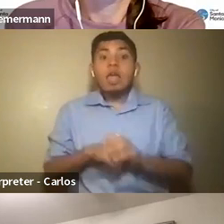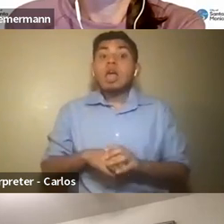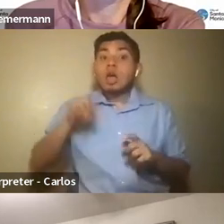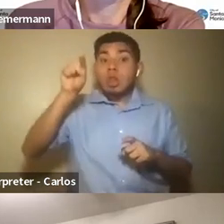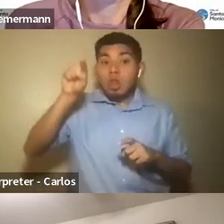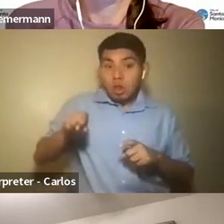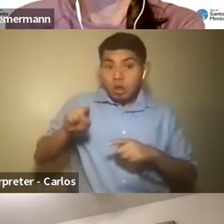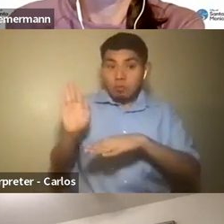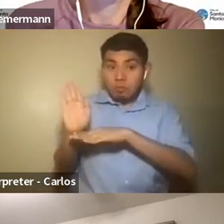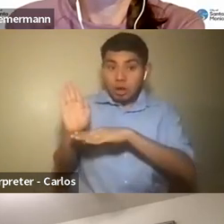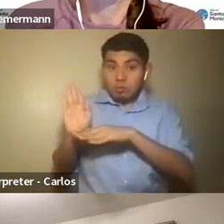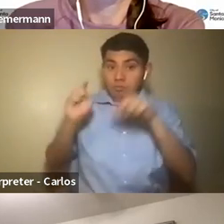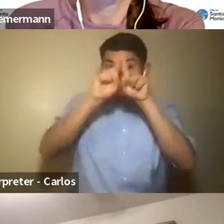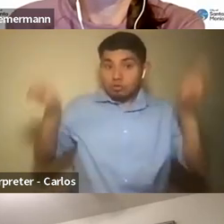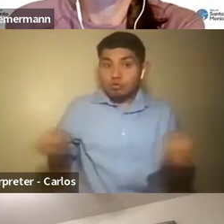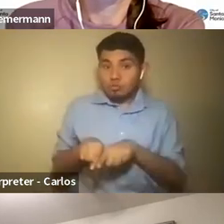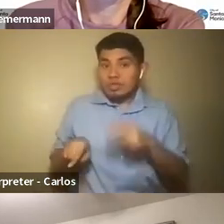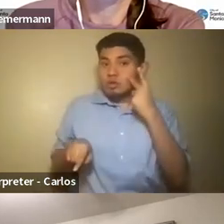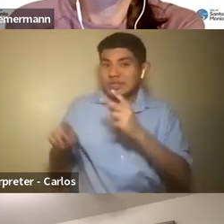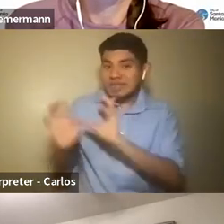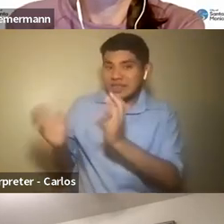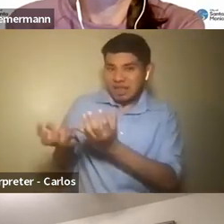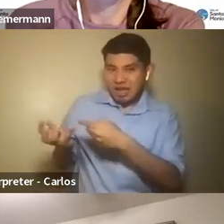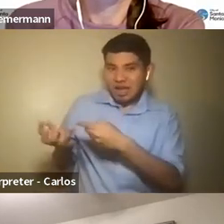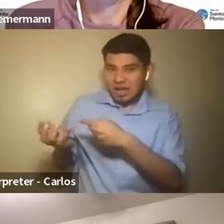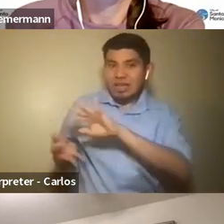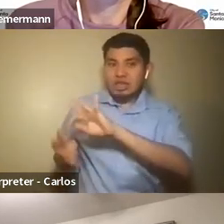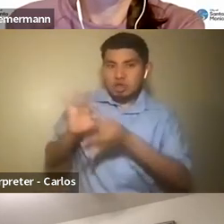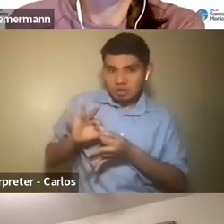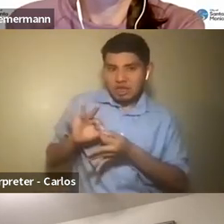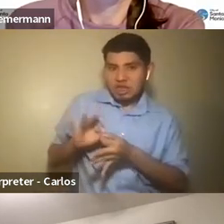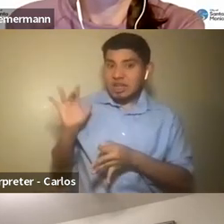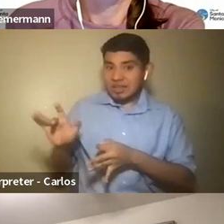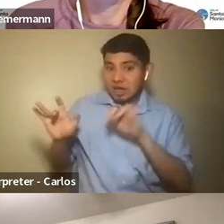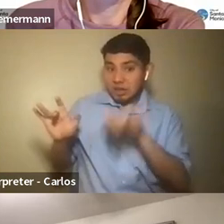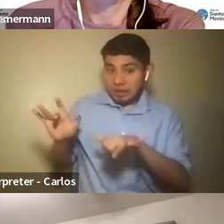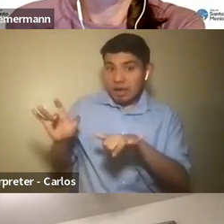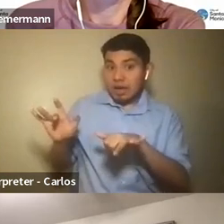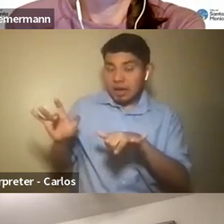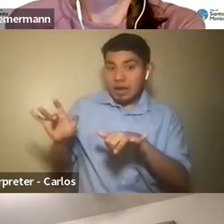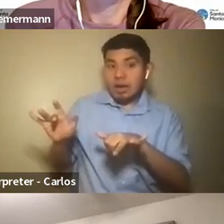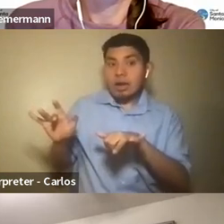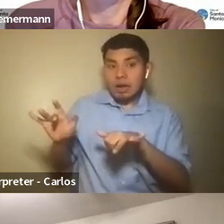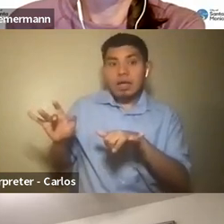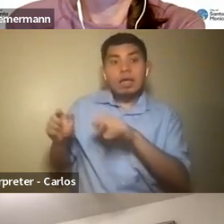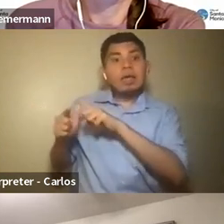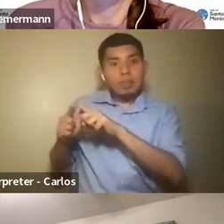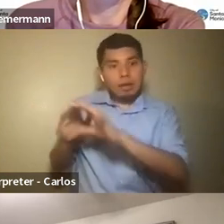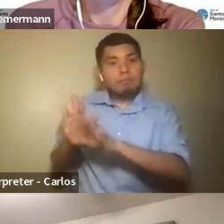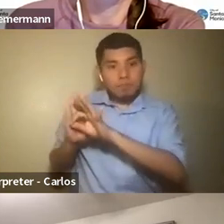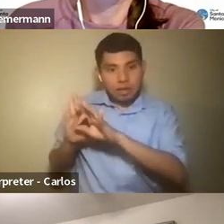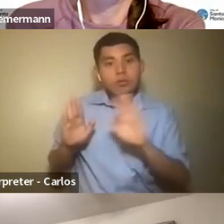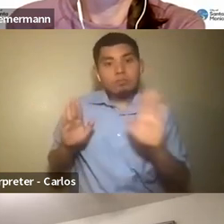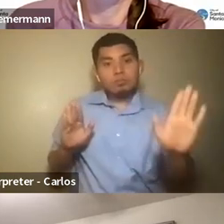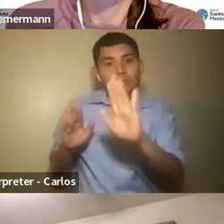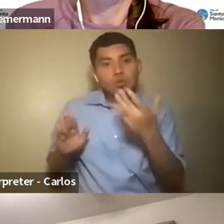under interpretation, click on the globe icon at the bottom of the screen and so please select your preferred language